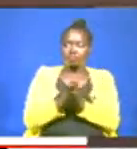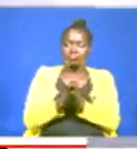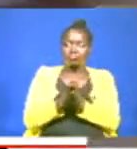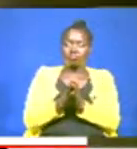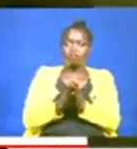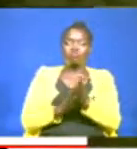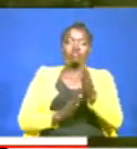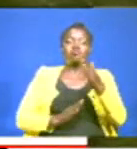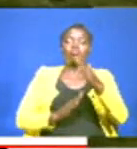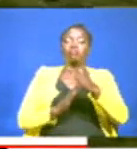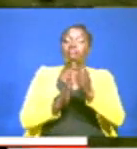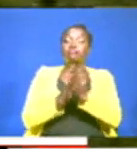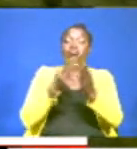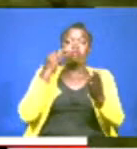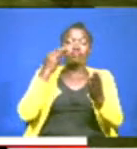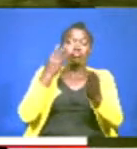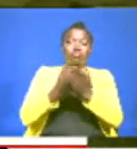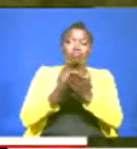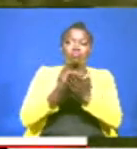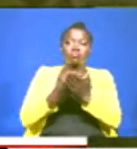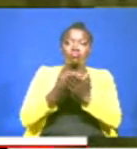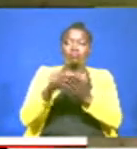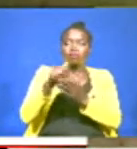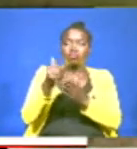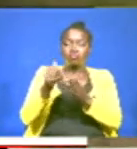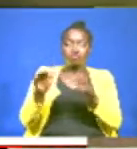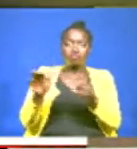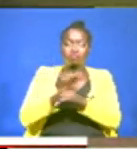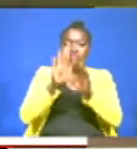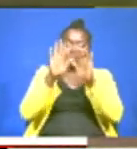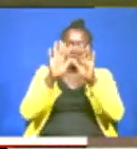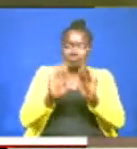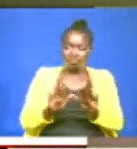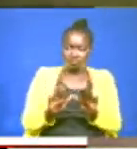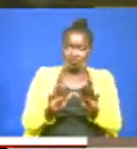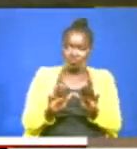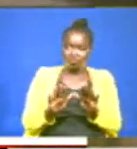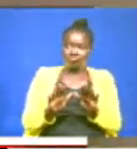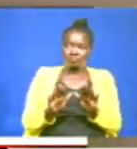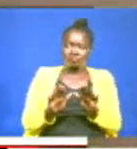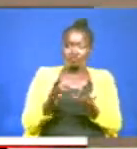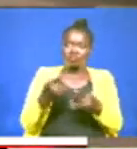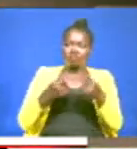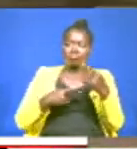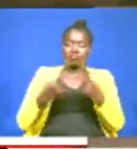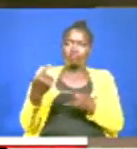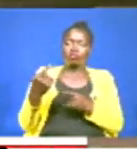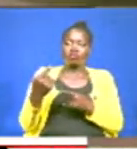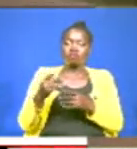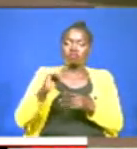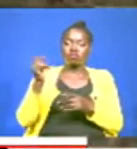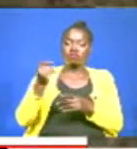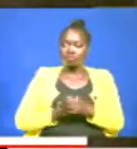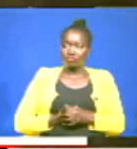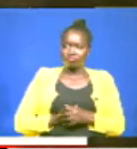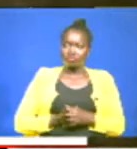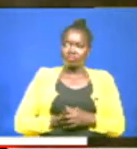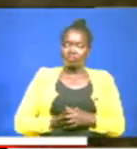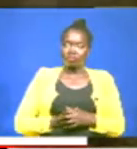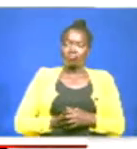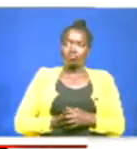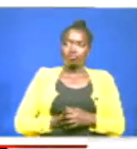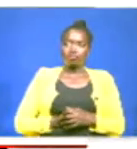will witness the return of Elfyn Evans to a full campaign. Katsuta, who secured his maiden WRC podium in Kenya in 2021, was taken.